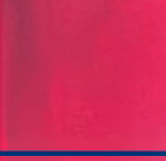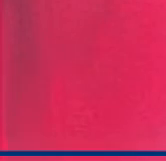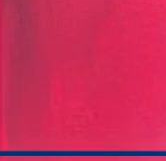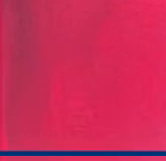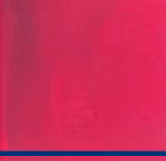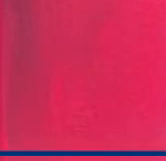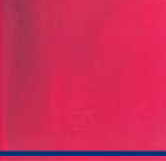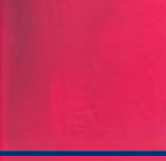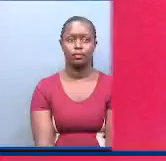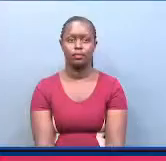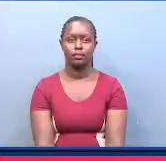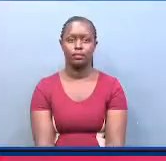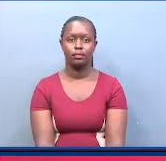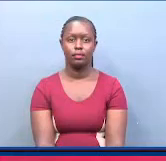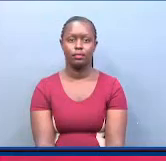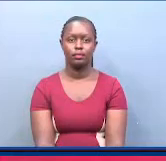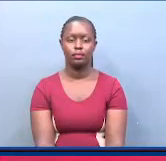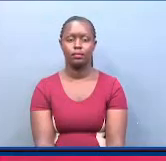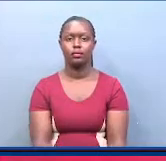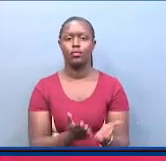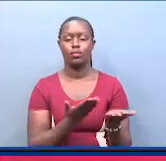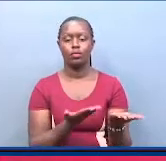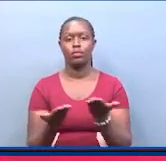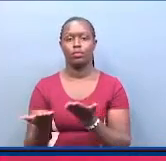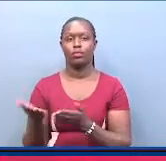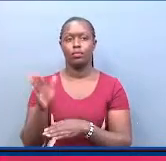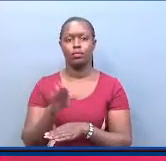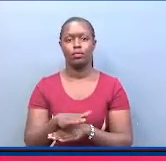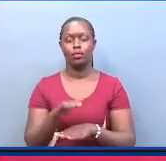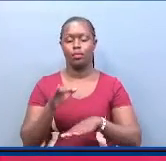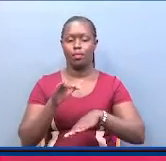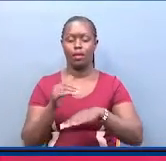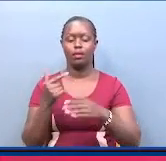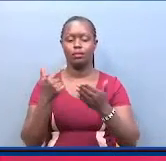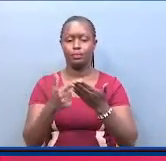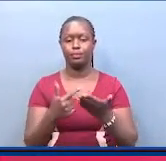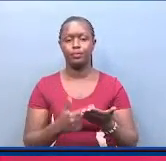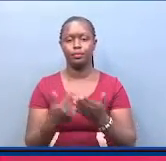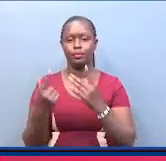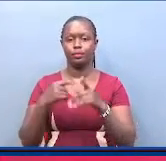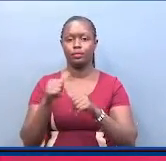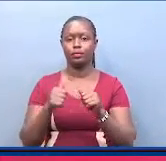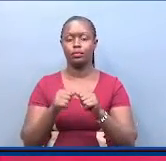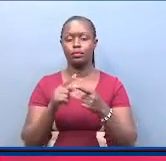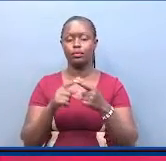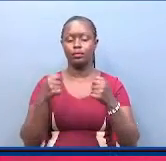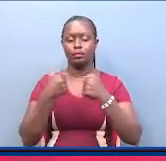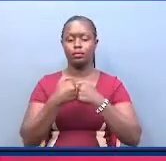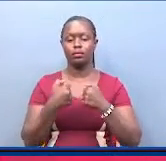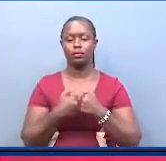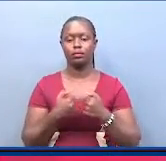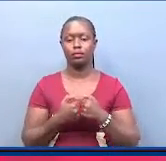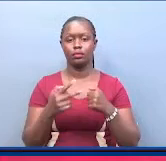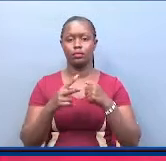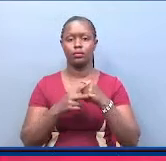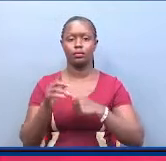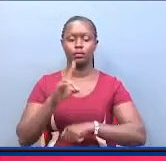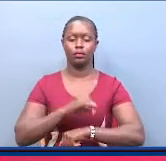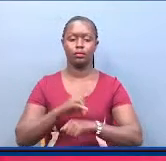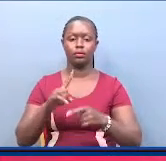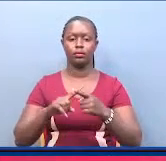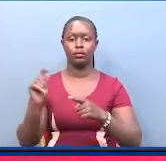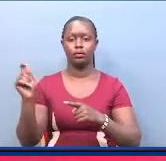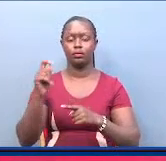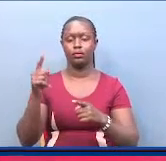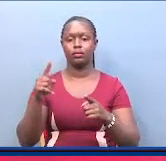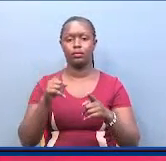Kenya's fastest growing television. Let's get back to our discussion. We are making sense of the state of the race. 7 days to Kenya's